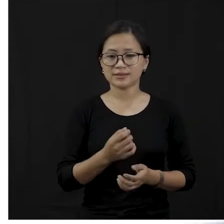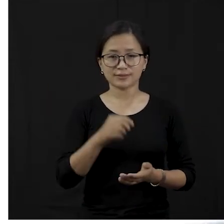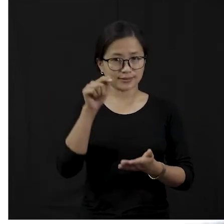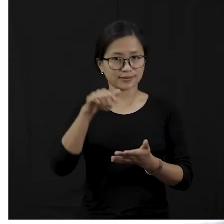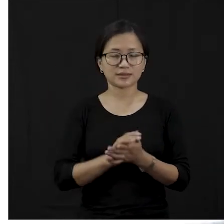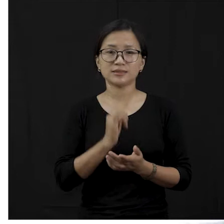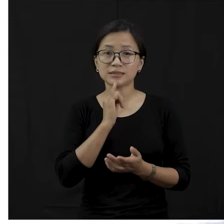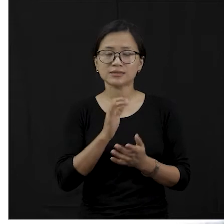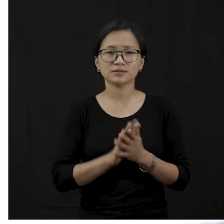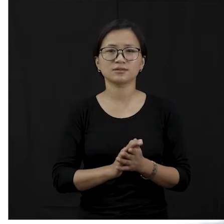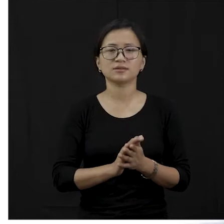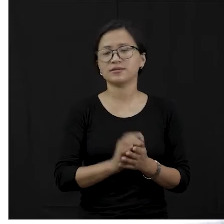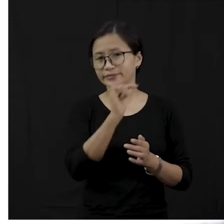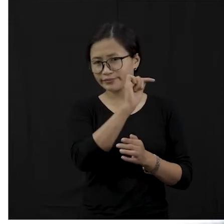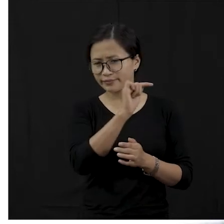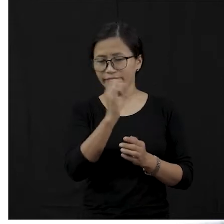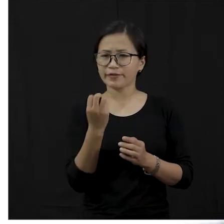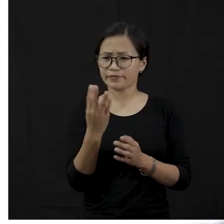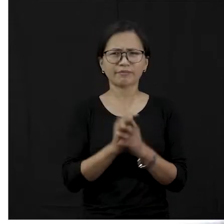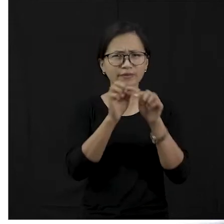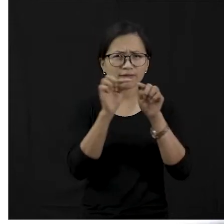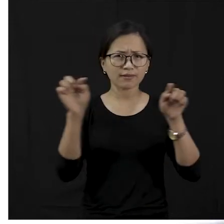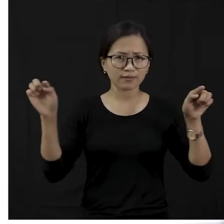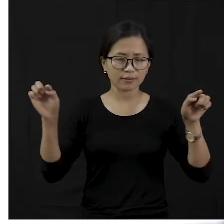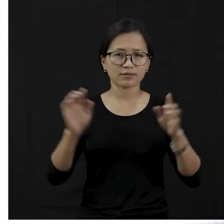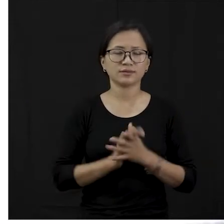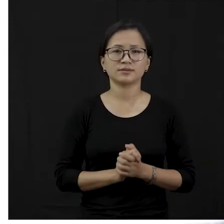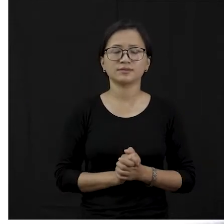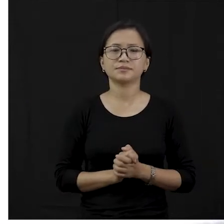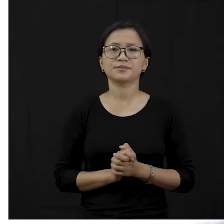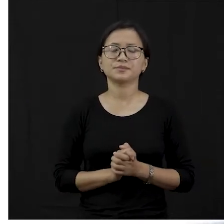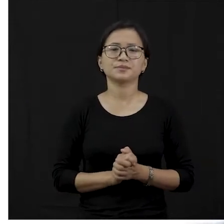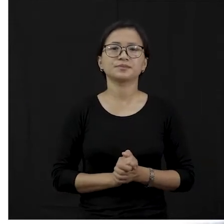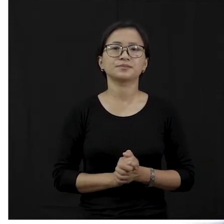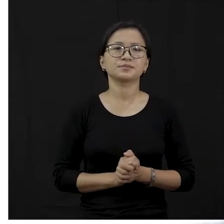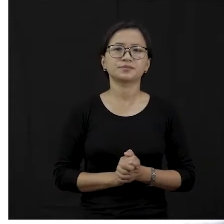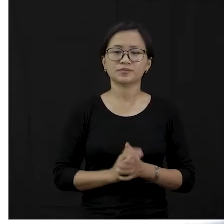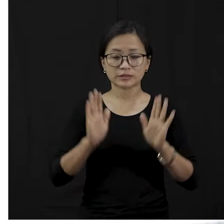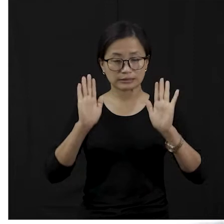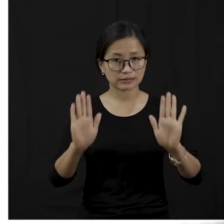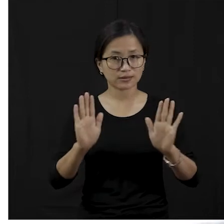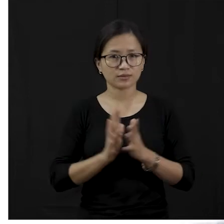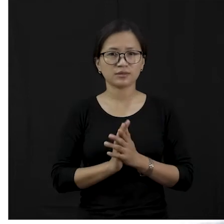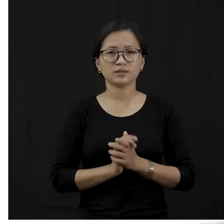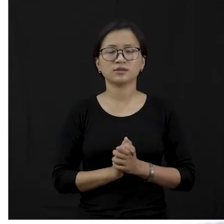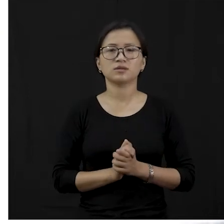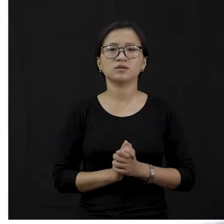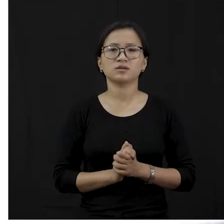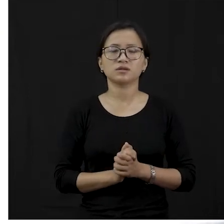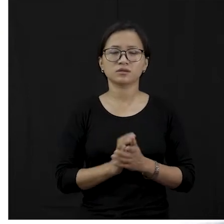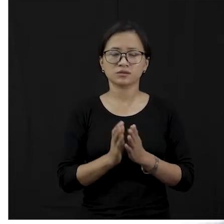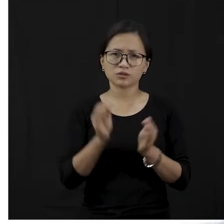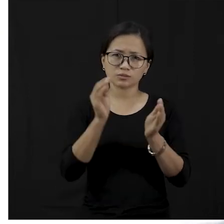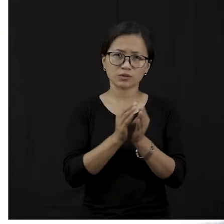is a number line. This is a number line. It has numbers